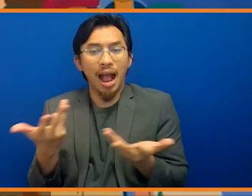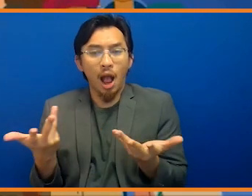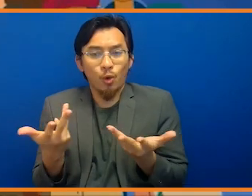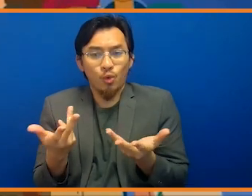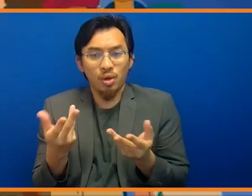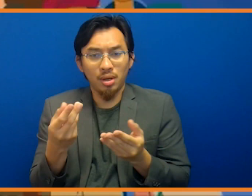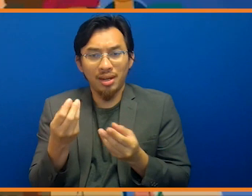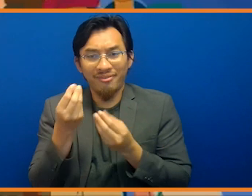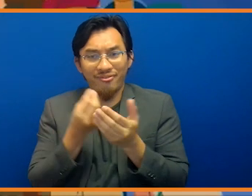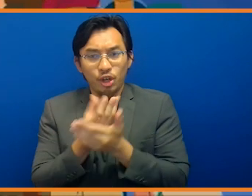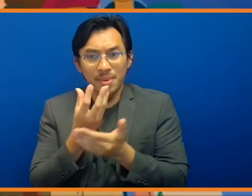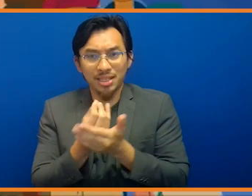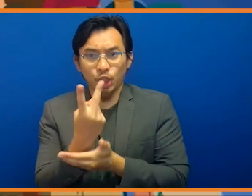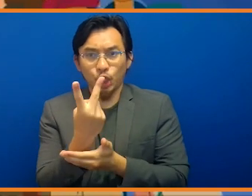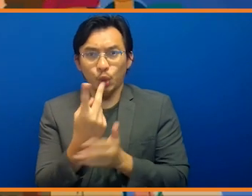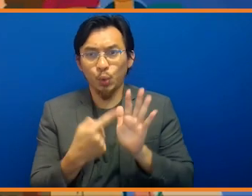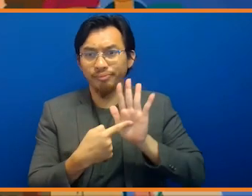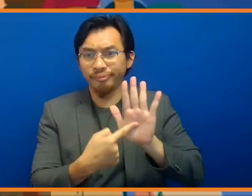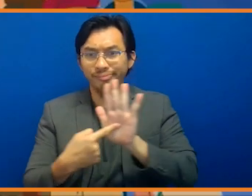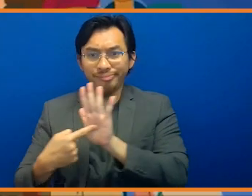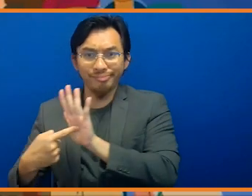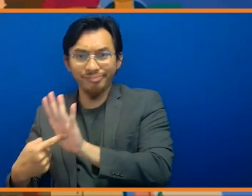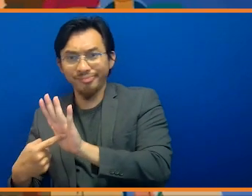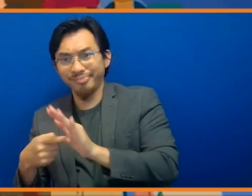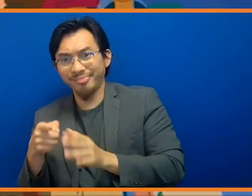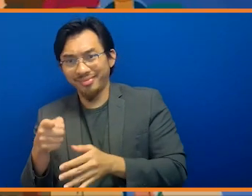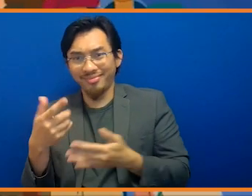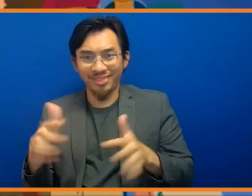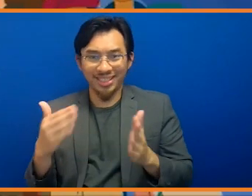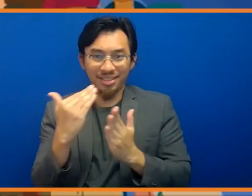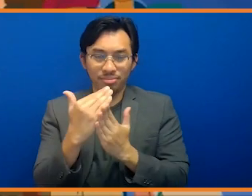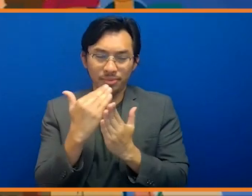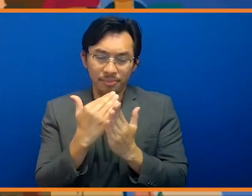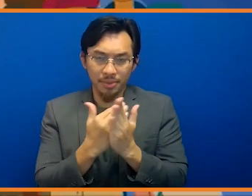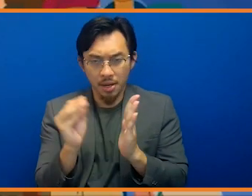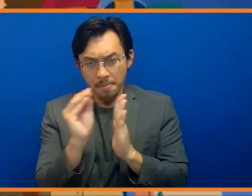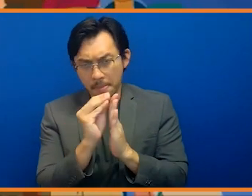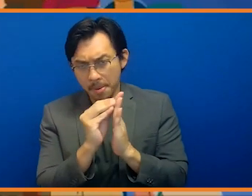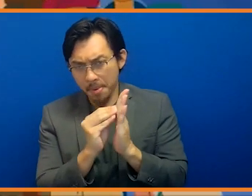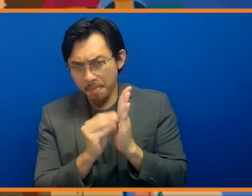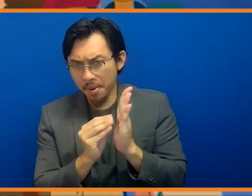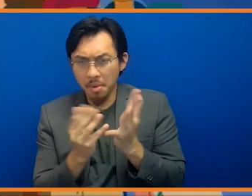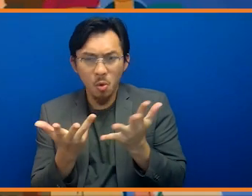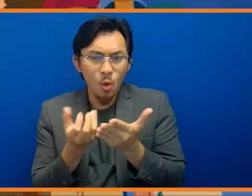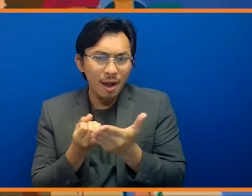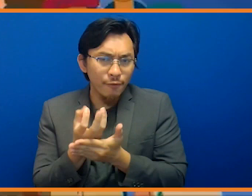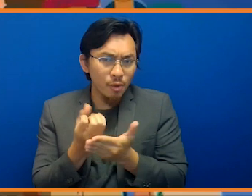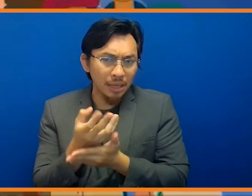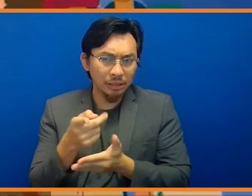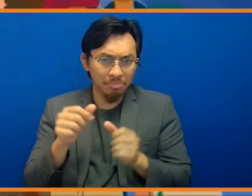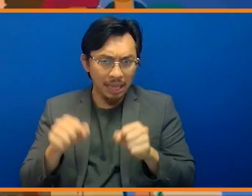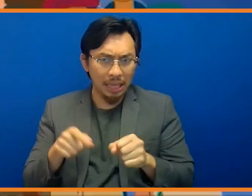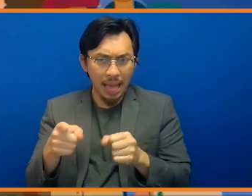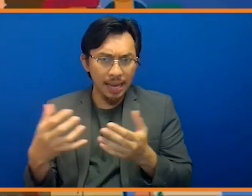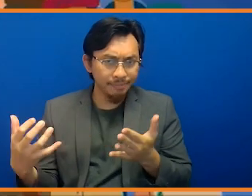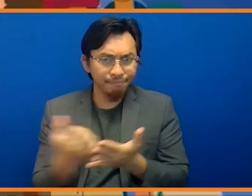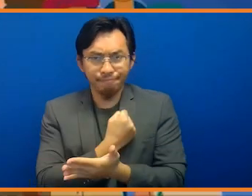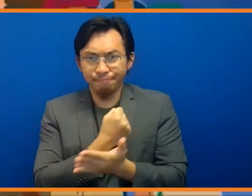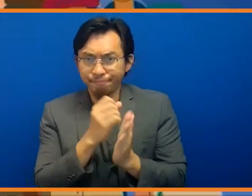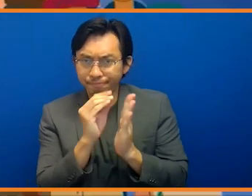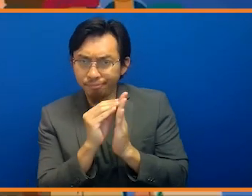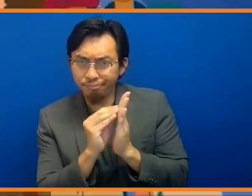harvesting information on the 2 exhibitions. So you need to list down what is the information that you can